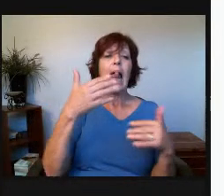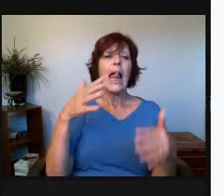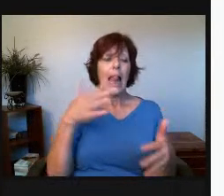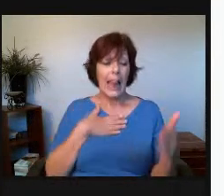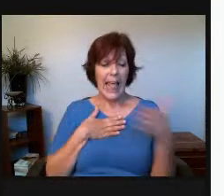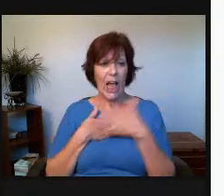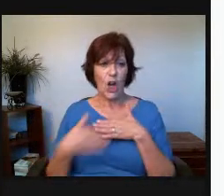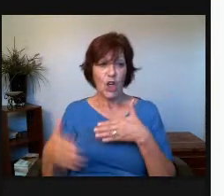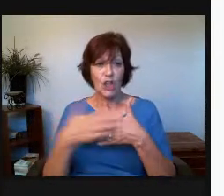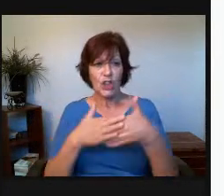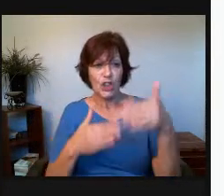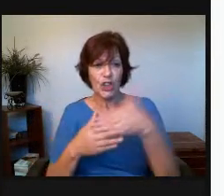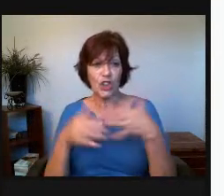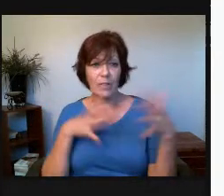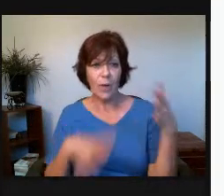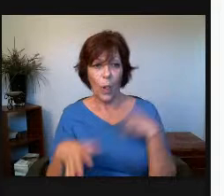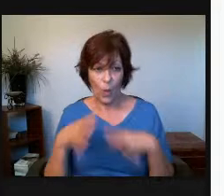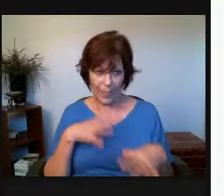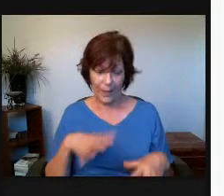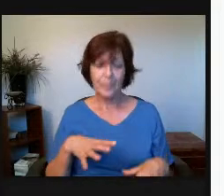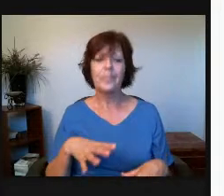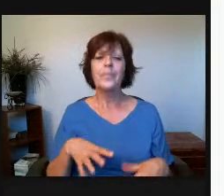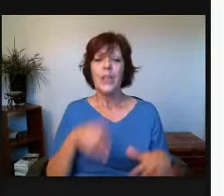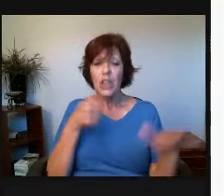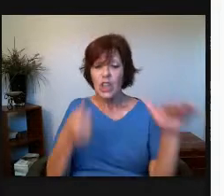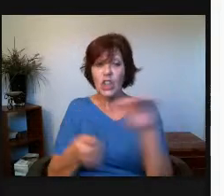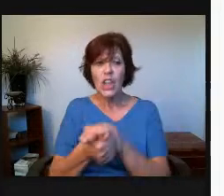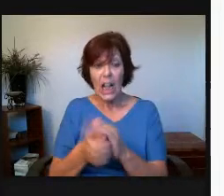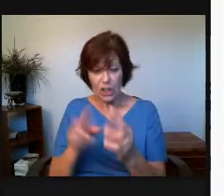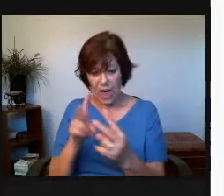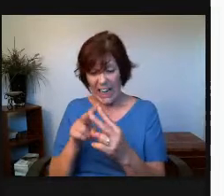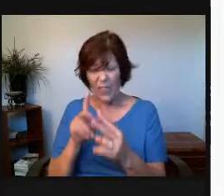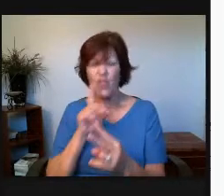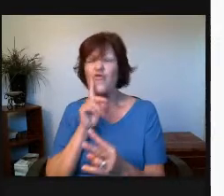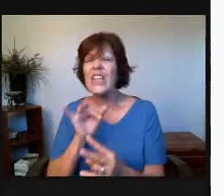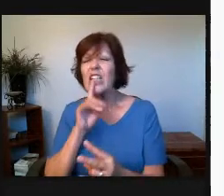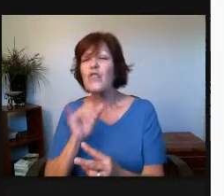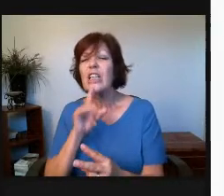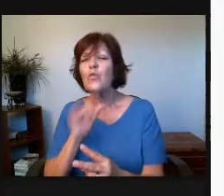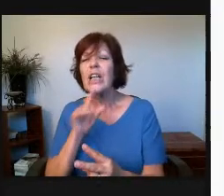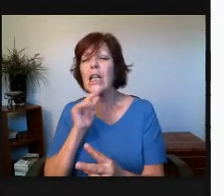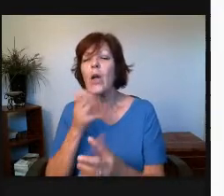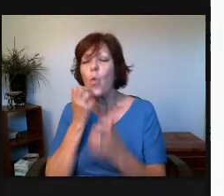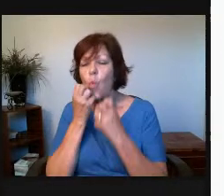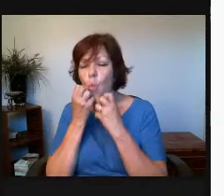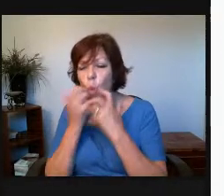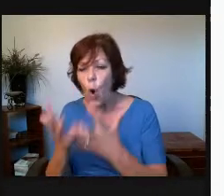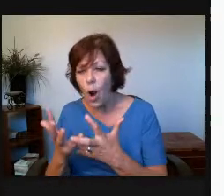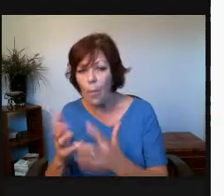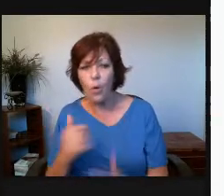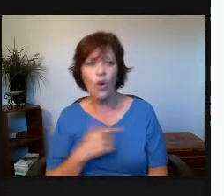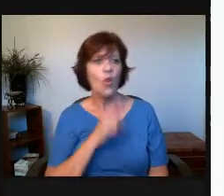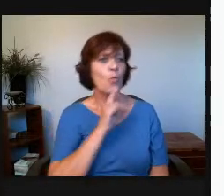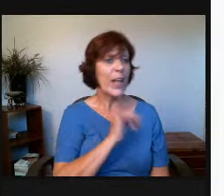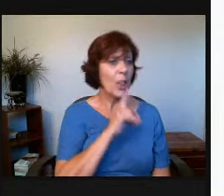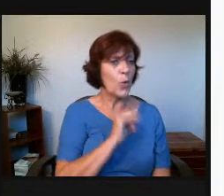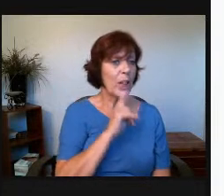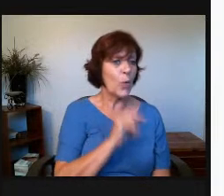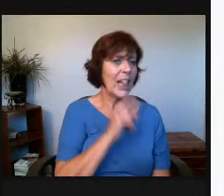in the Go Kit to keep warm. Shelters are either really, really, really, really warm or really, really, really, really